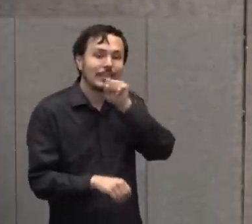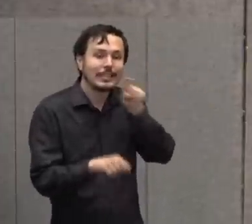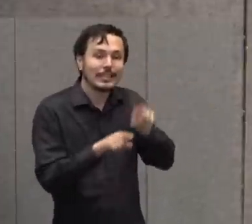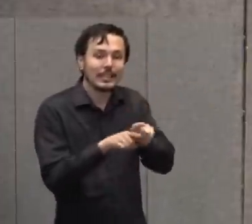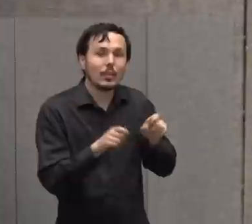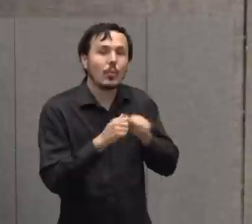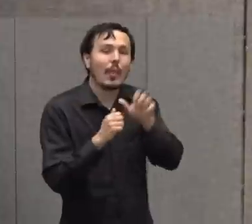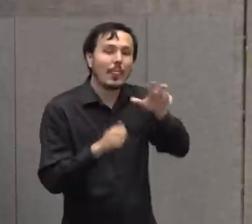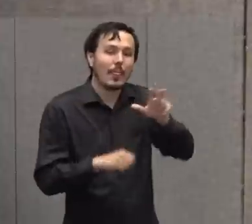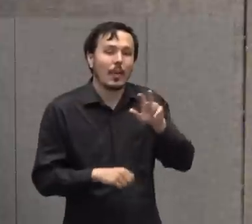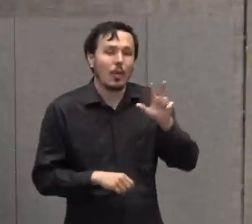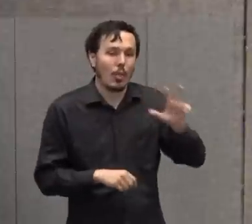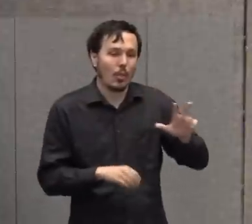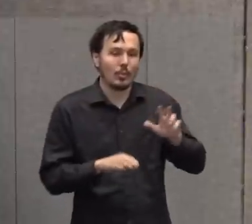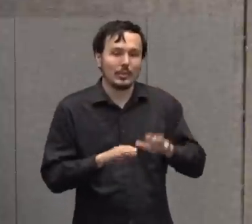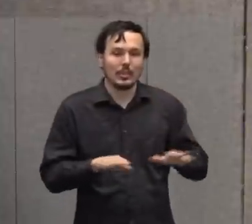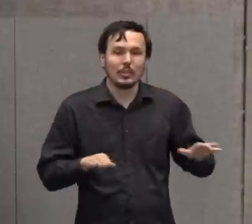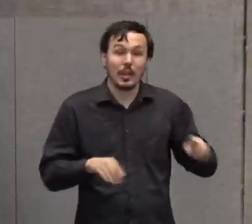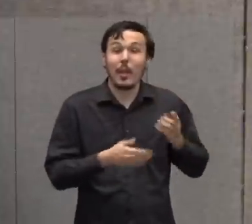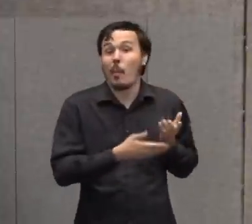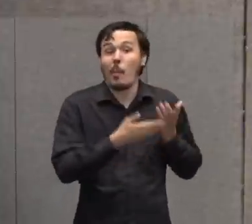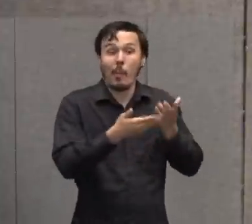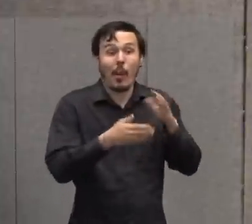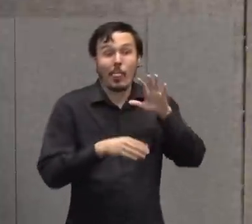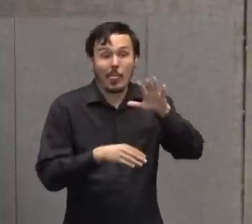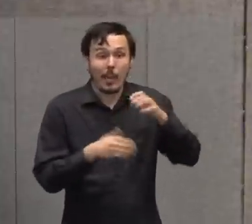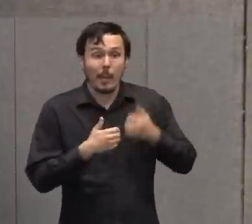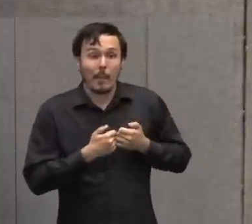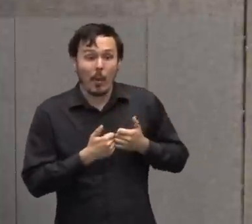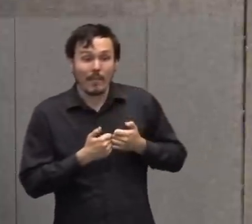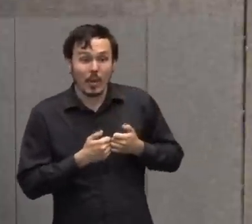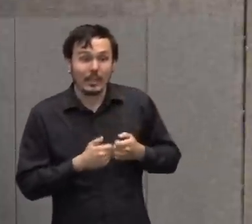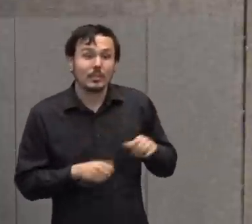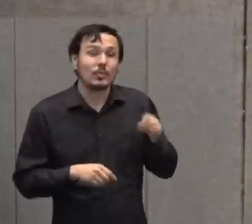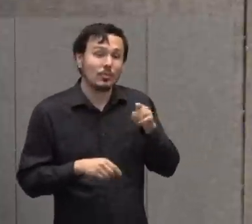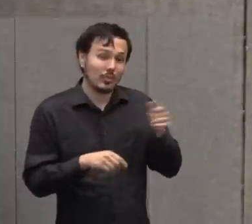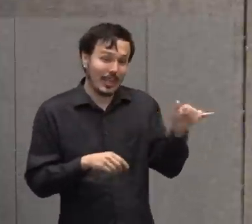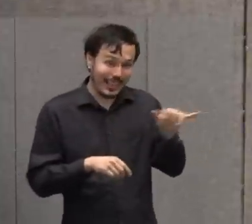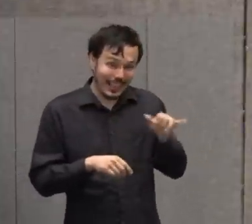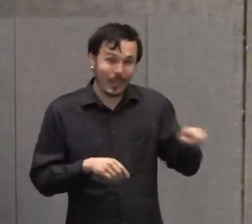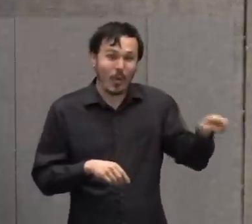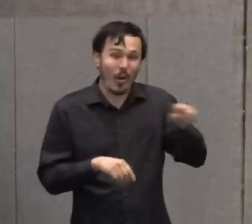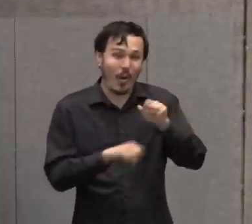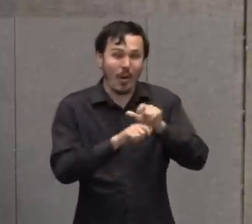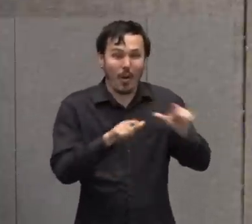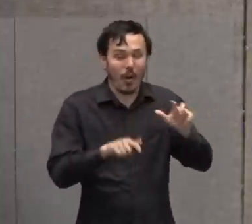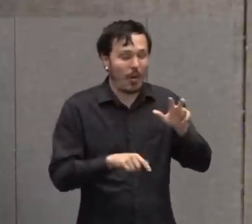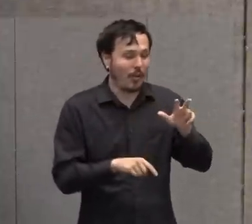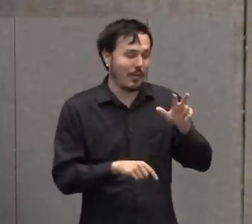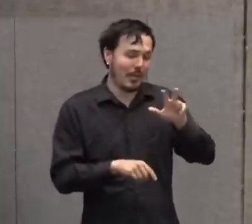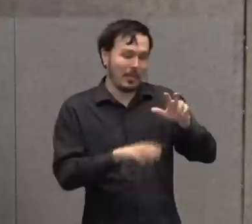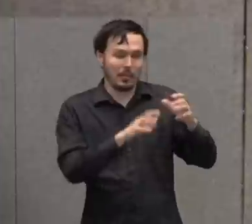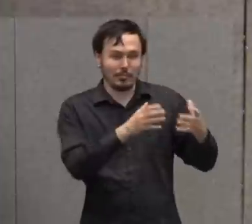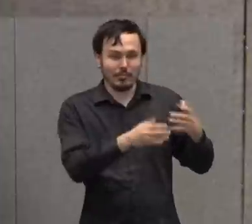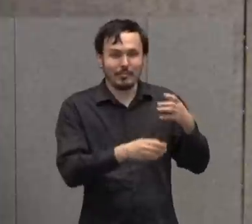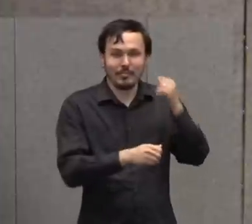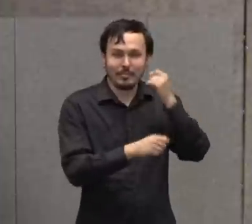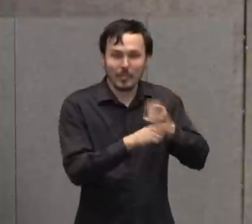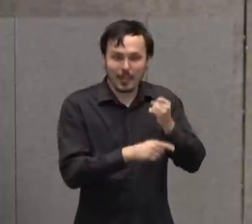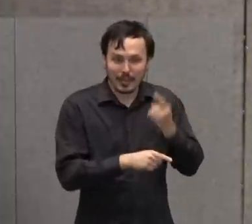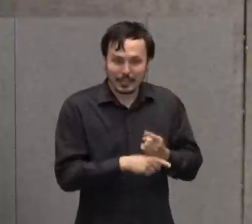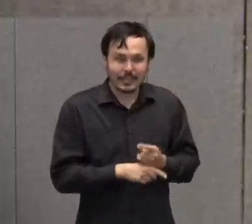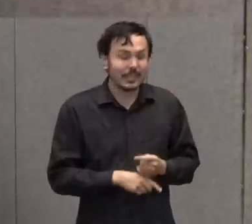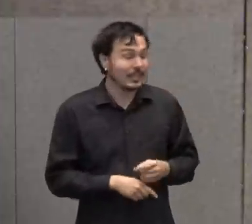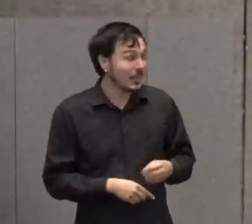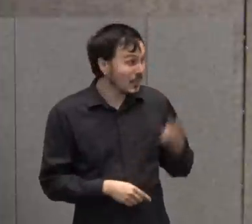All 3 of the triplets had brought their boyfriends, who were also triplets. "Now do you see what I mean?" Mrs. Comfort asked. "Where are they all going